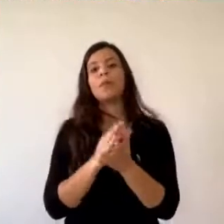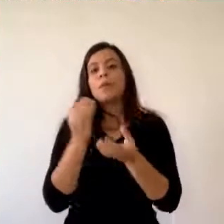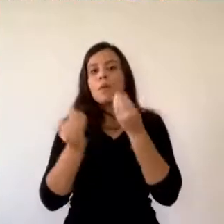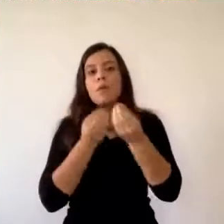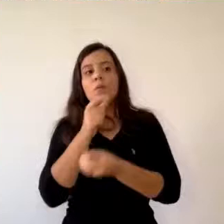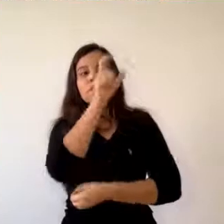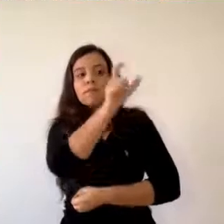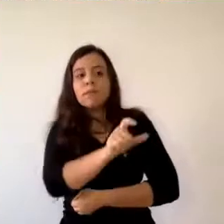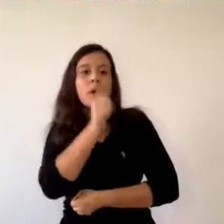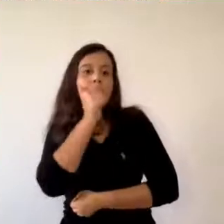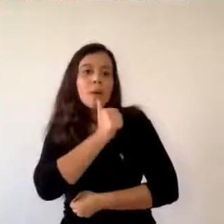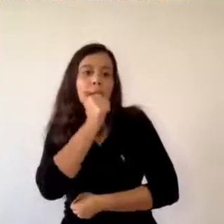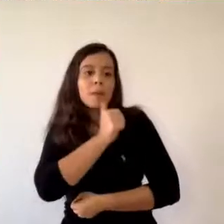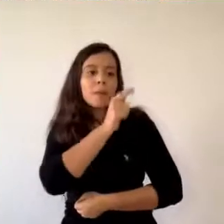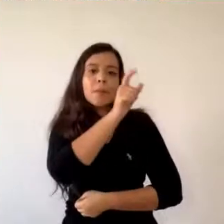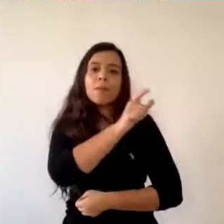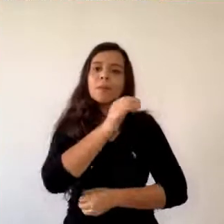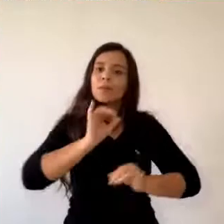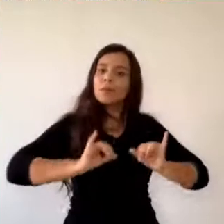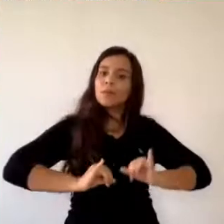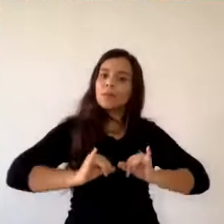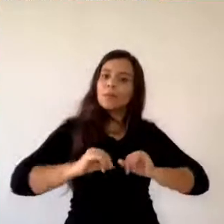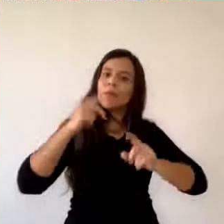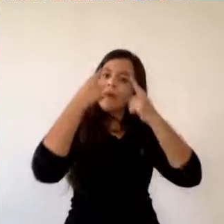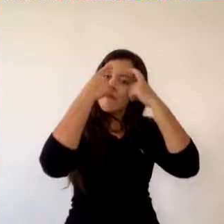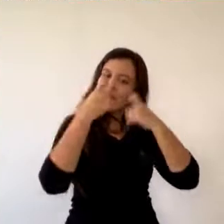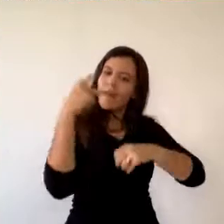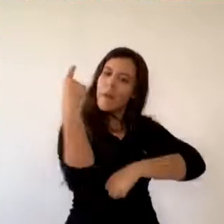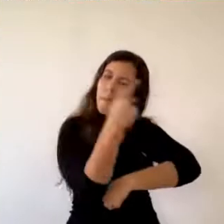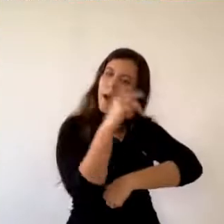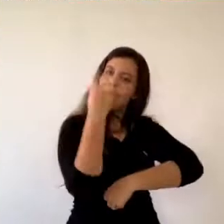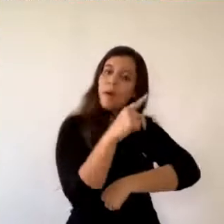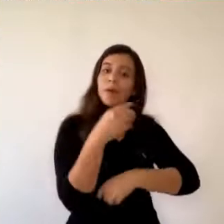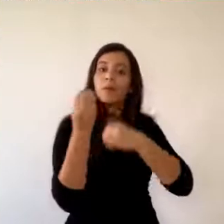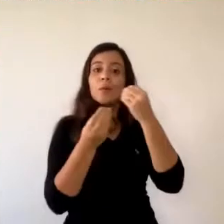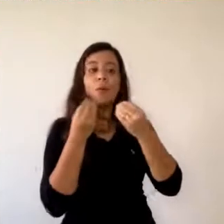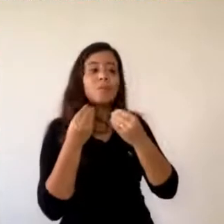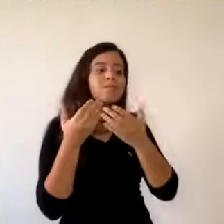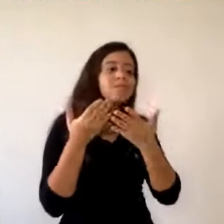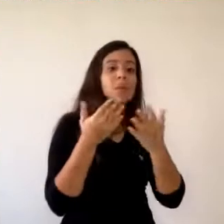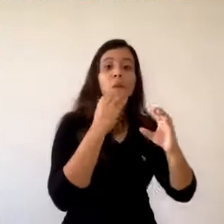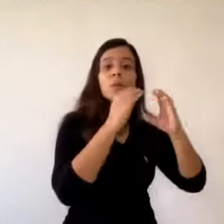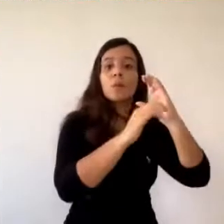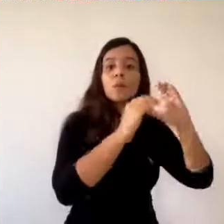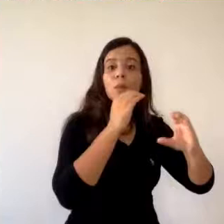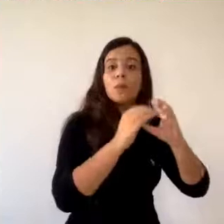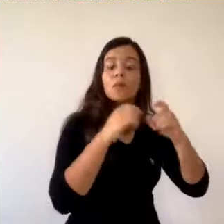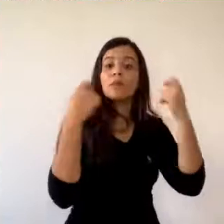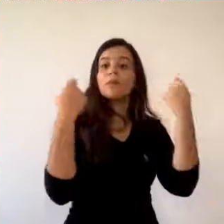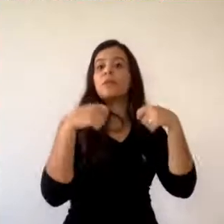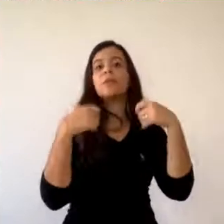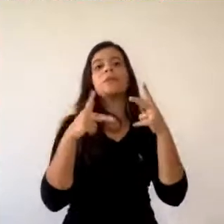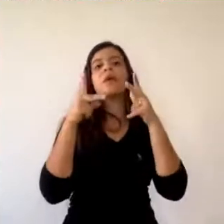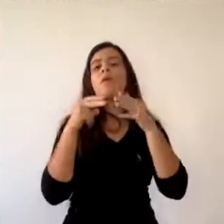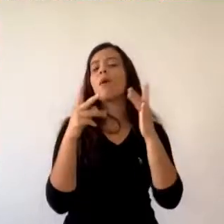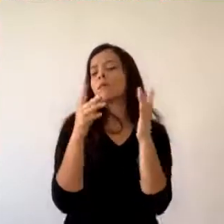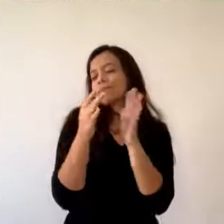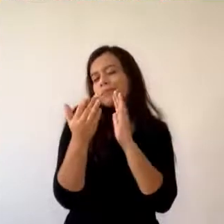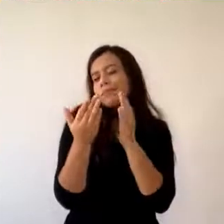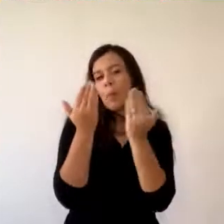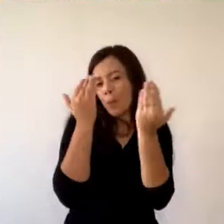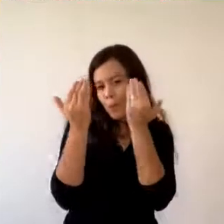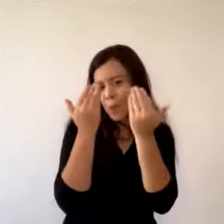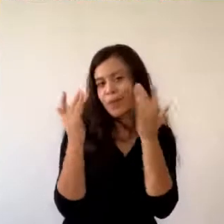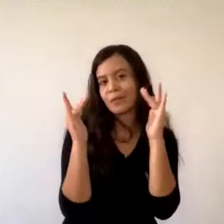a bridge between this woman and the services provided by the state? Because this bridge is very hard to be established.